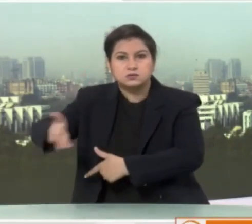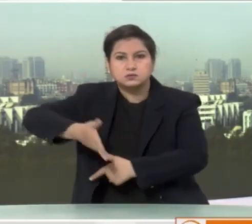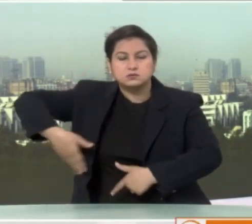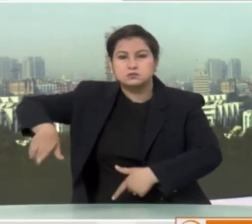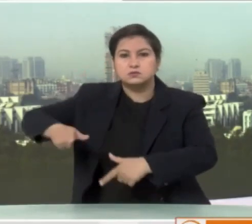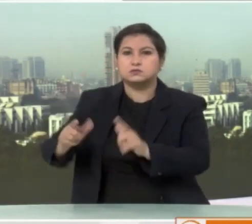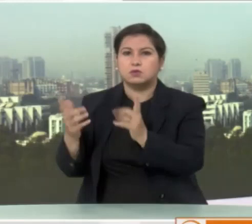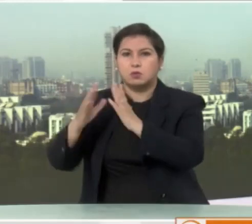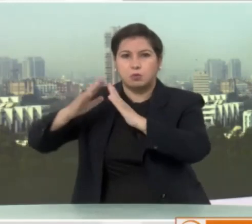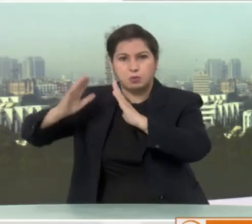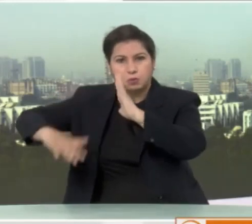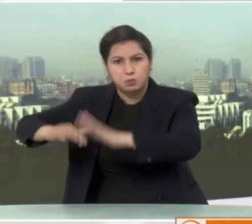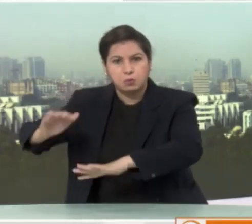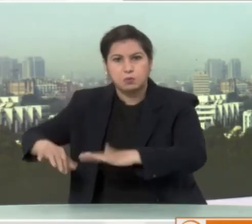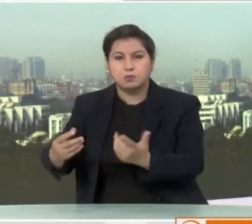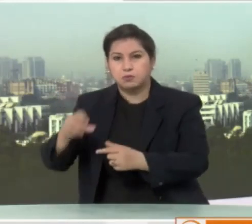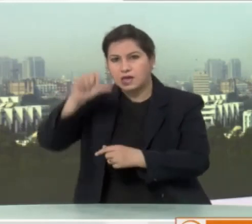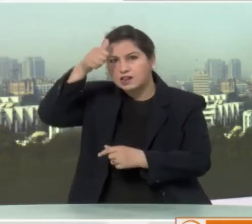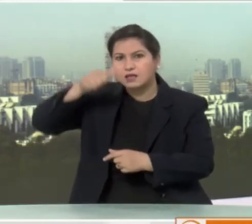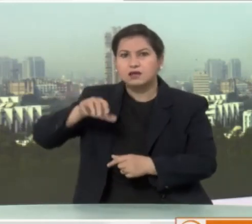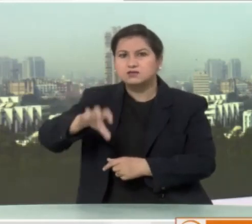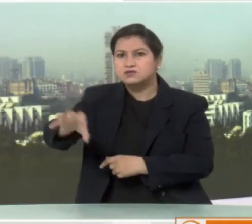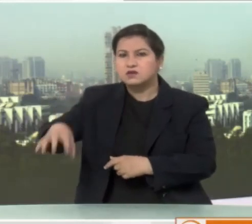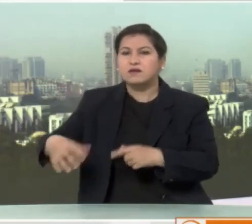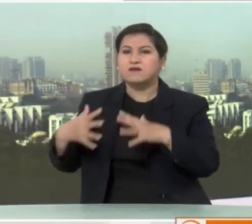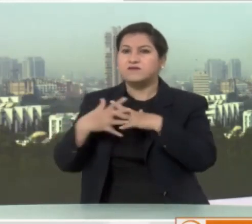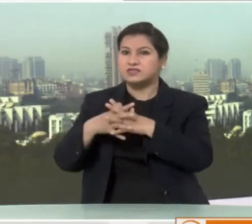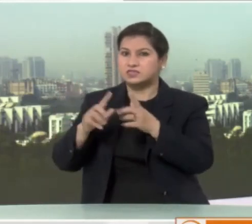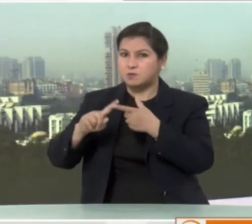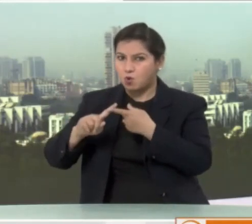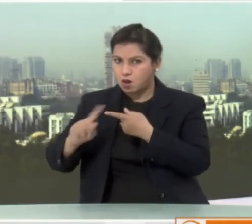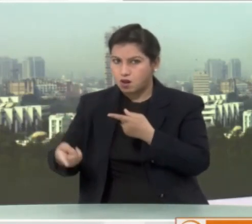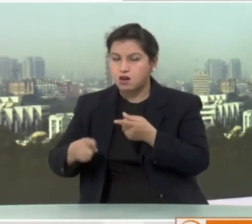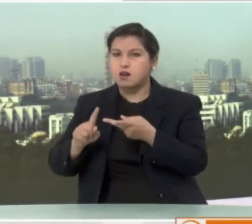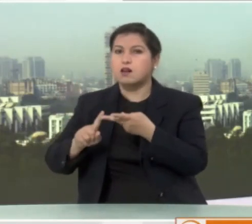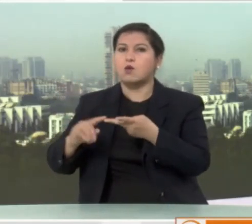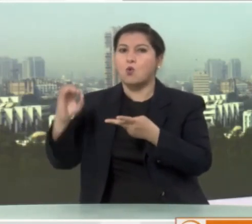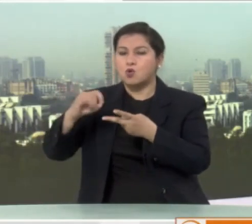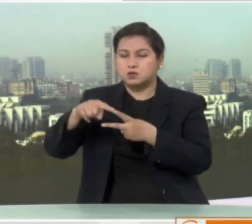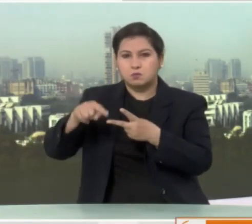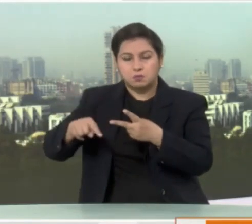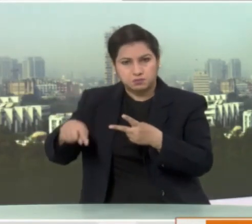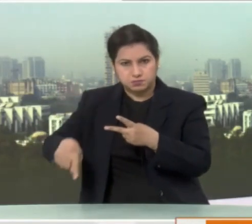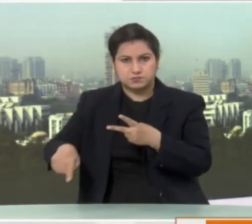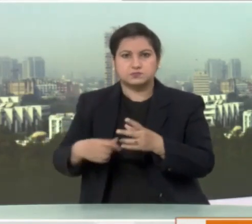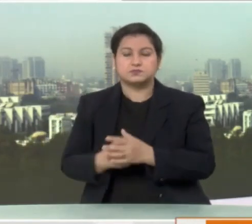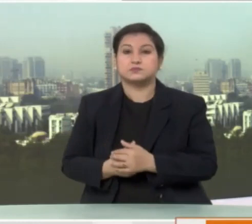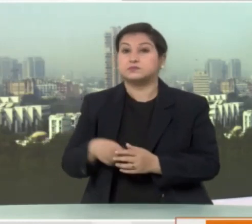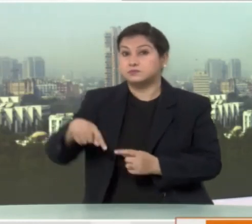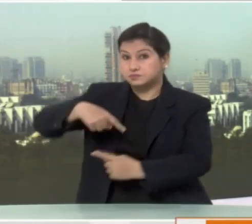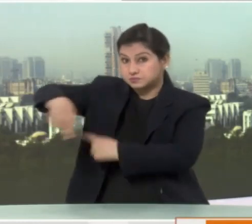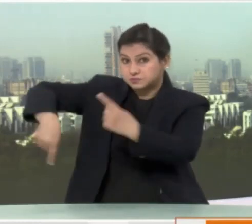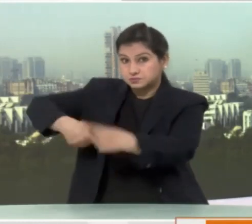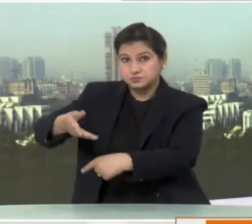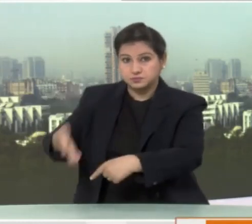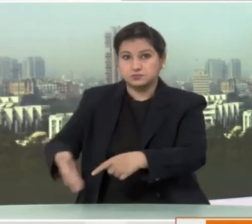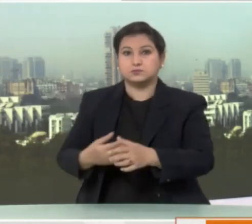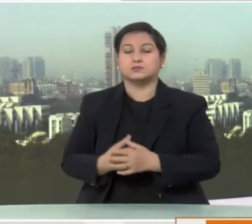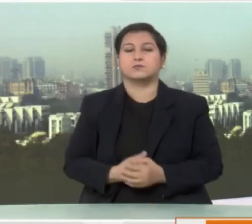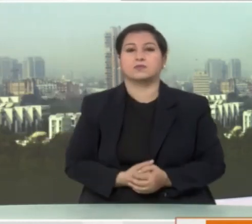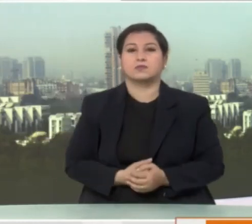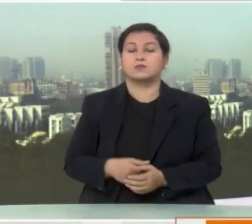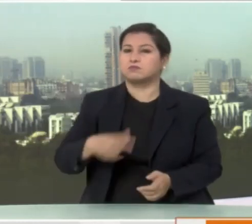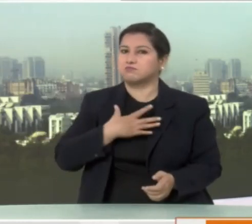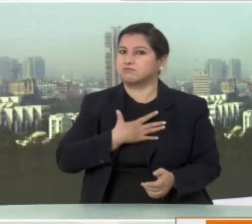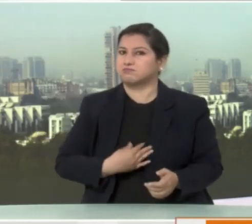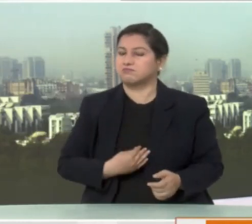lives and devastation of infrastructure in the Indian states of West Bengal and Odisha caused by Cyclone Amphan."